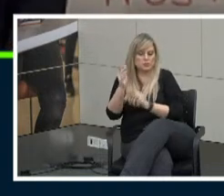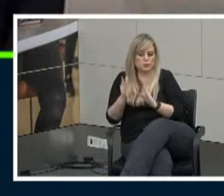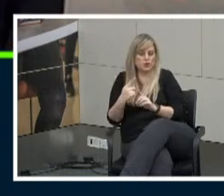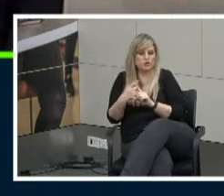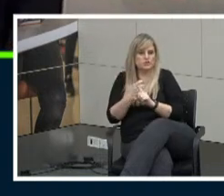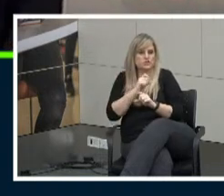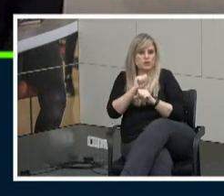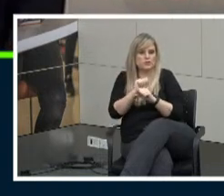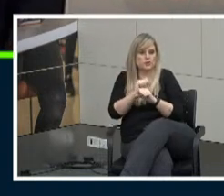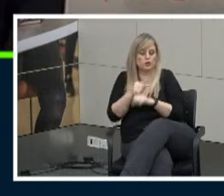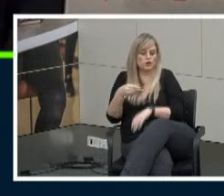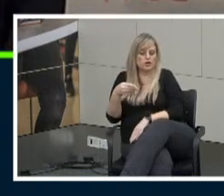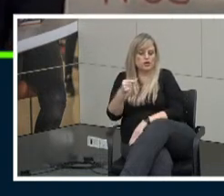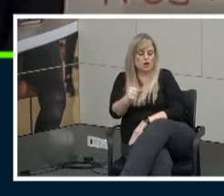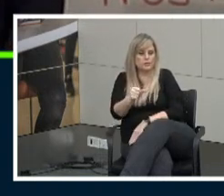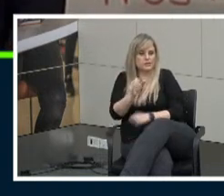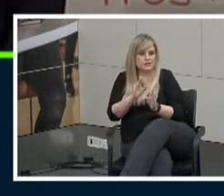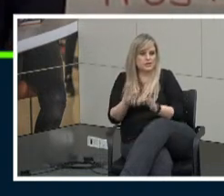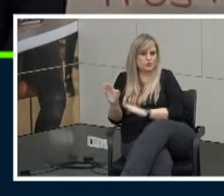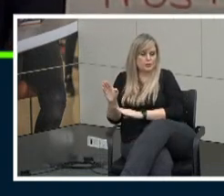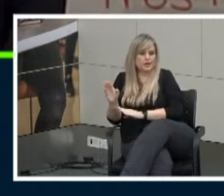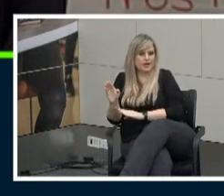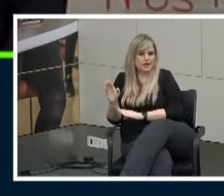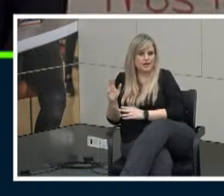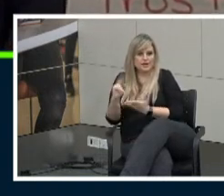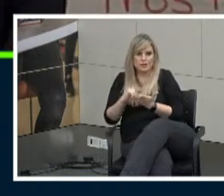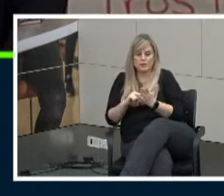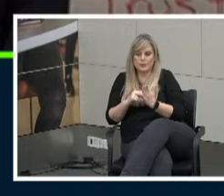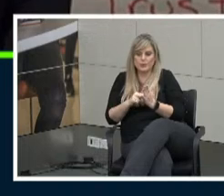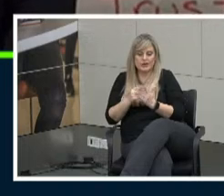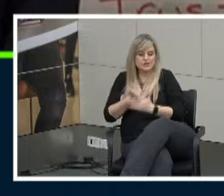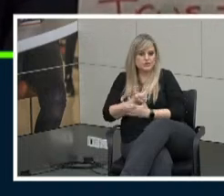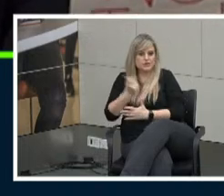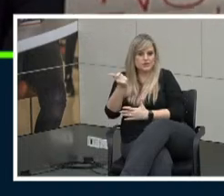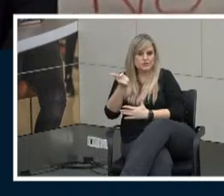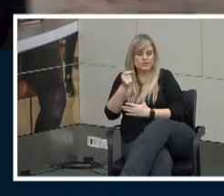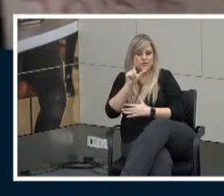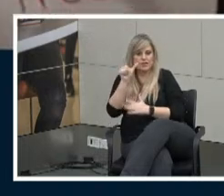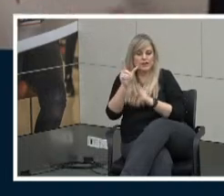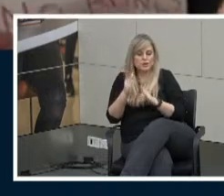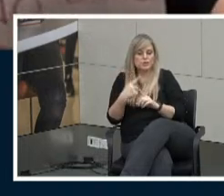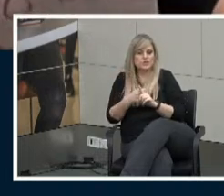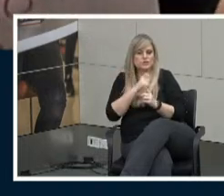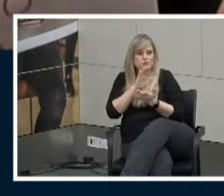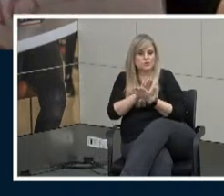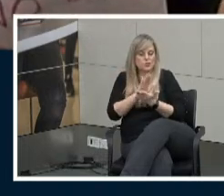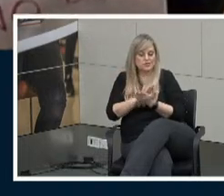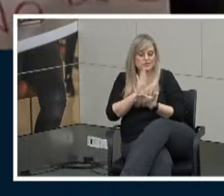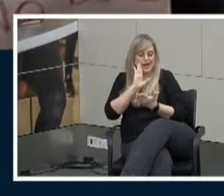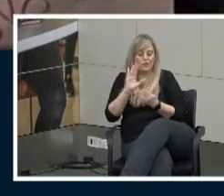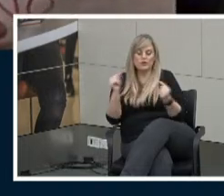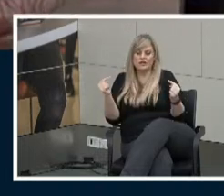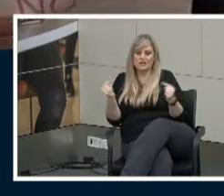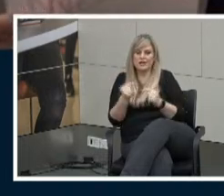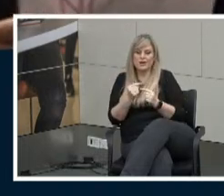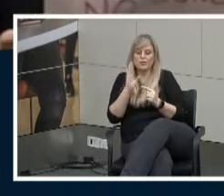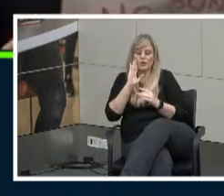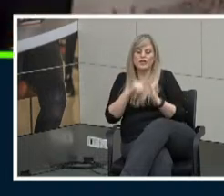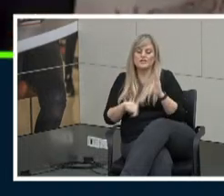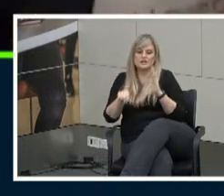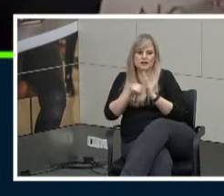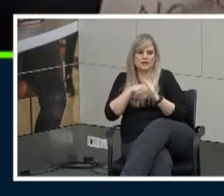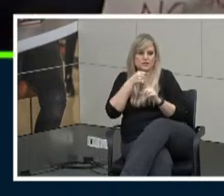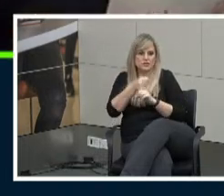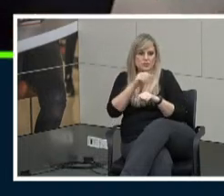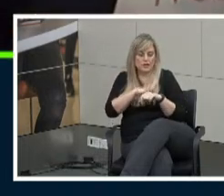employee Compensation Plan and eliminating Librarians from our schools will have a devastating effect on our students